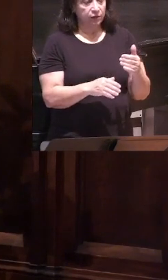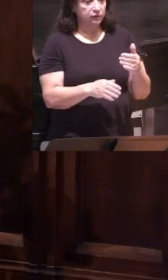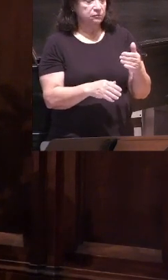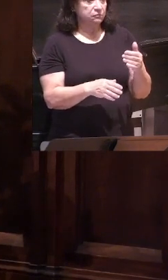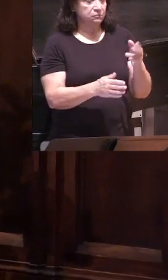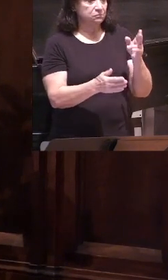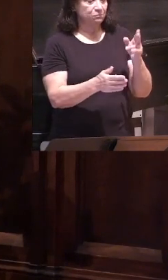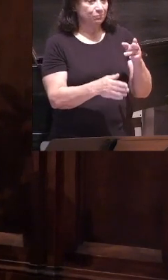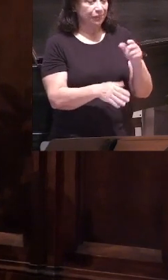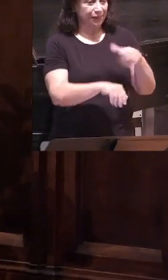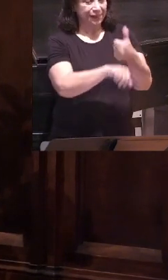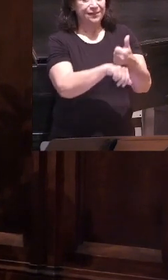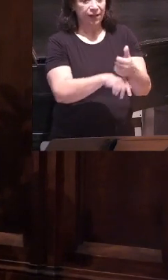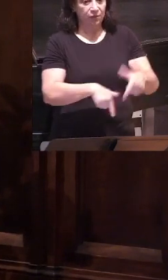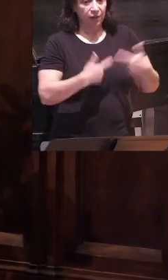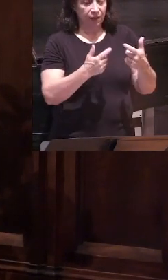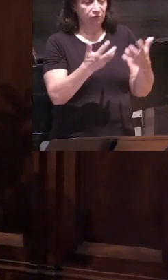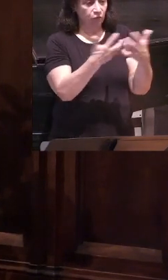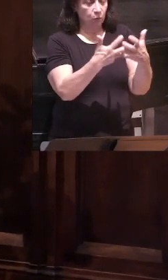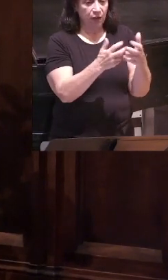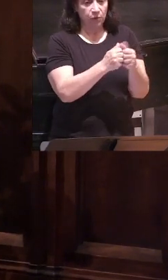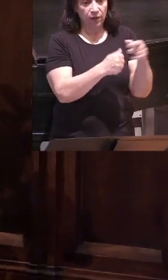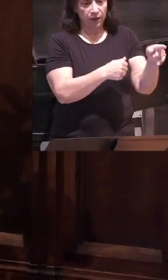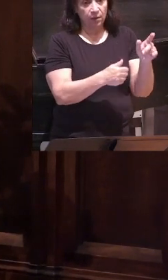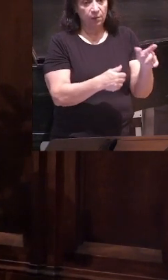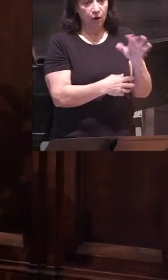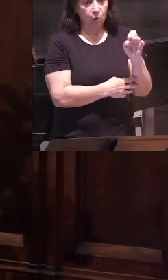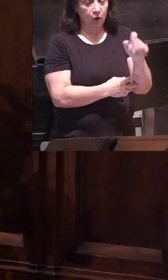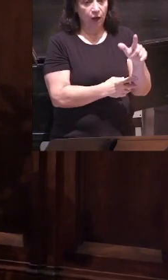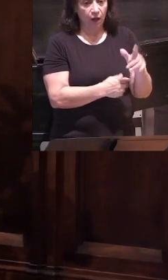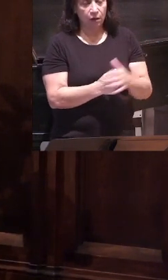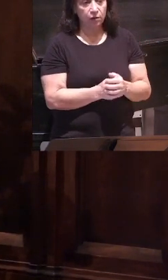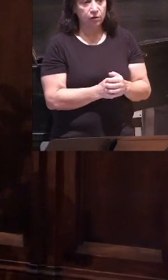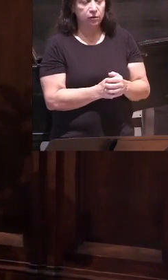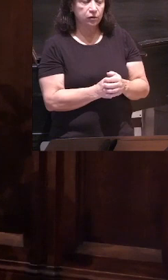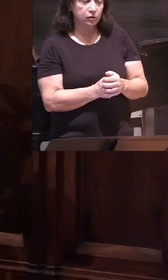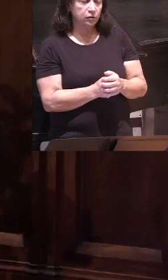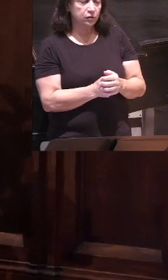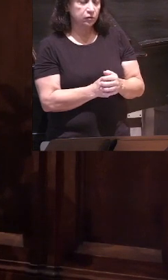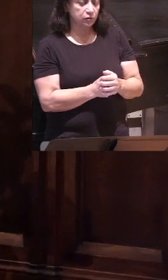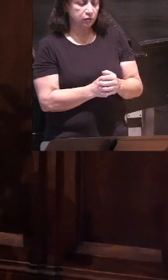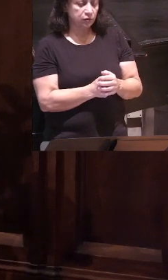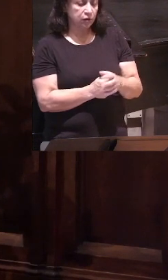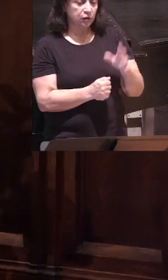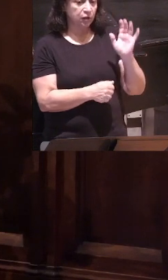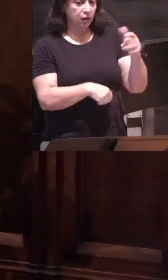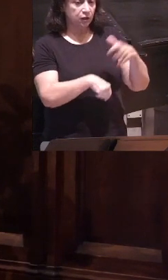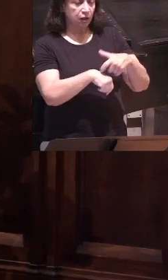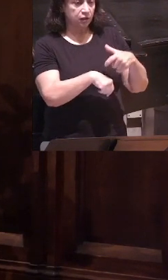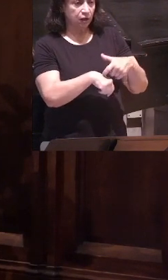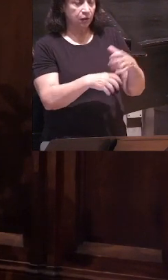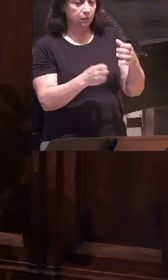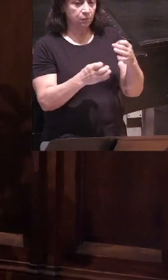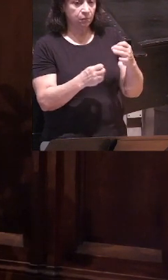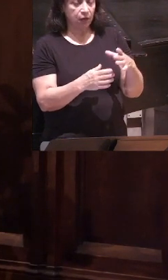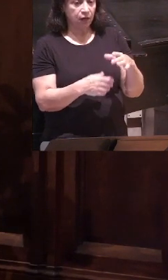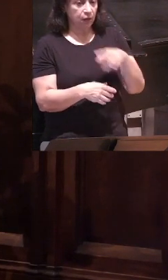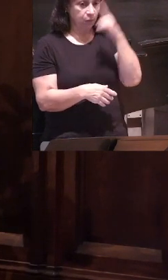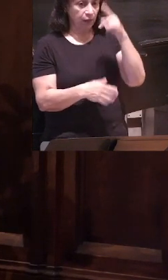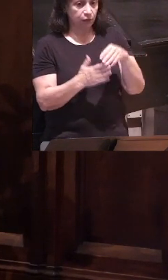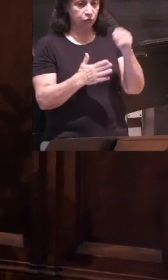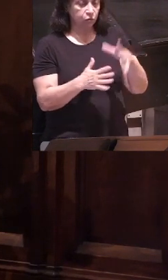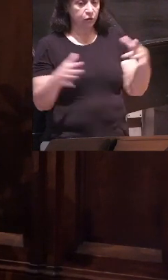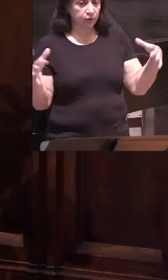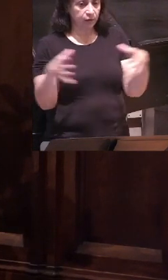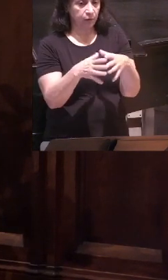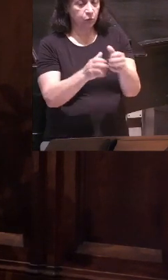Earl. By that time, friend networks had already been formed. By many of the, you know, at that time, many of the black students hung together, and